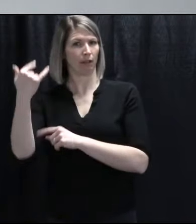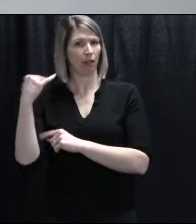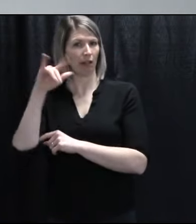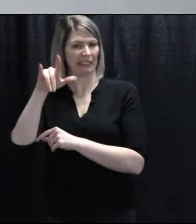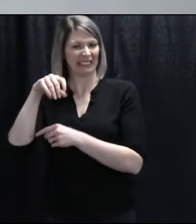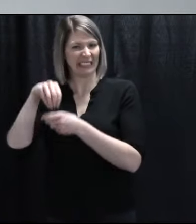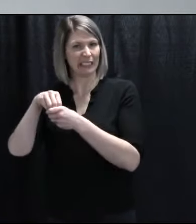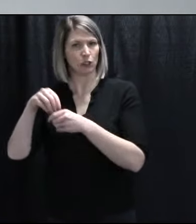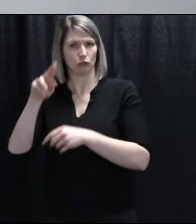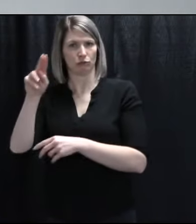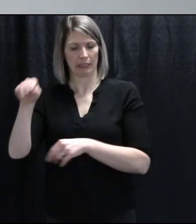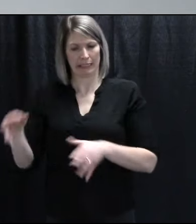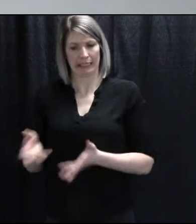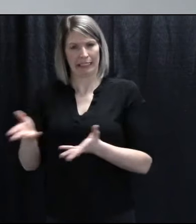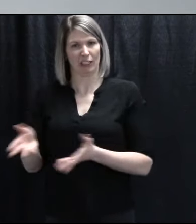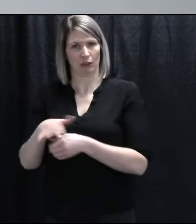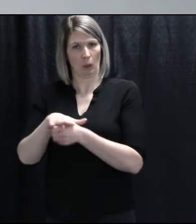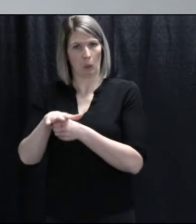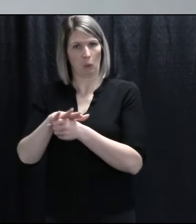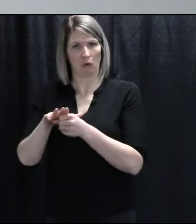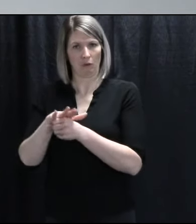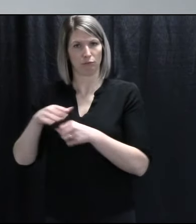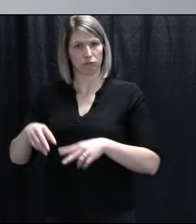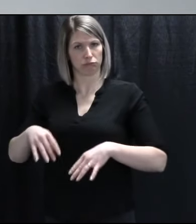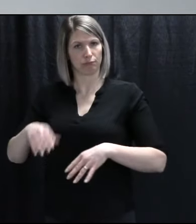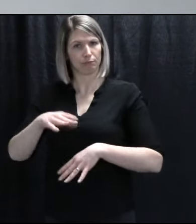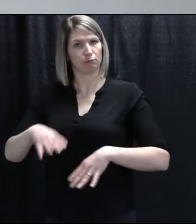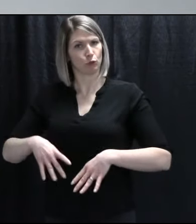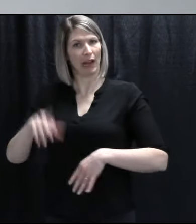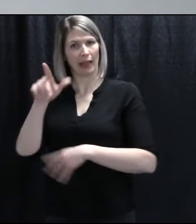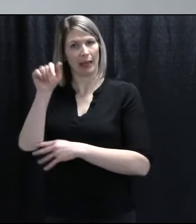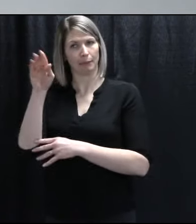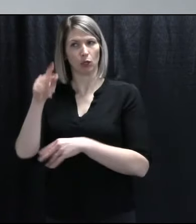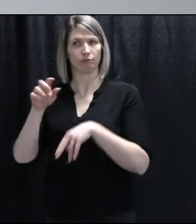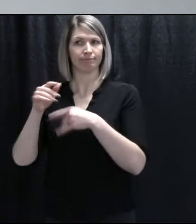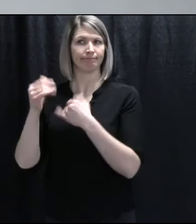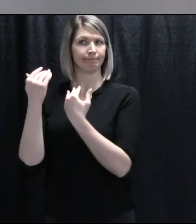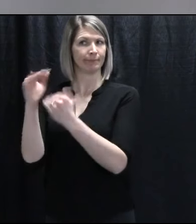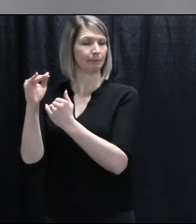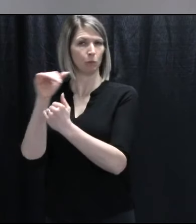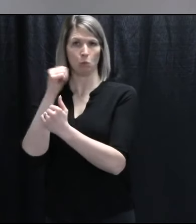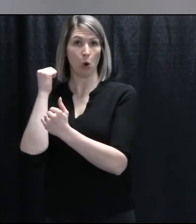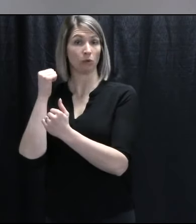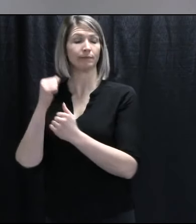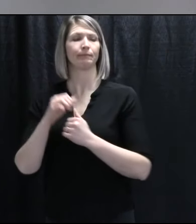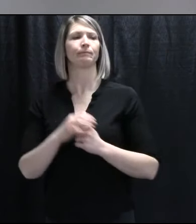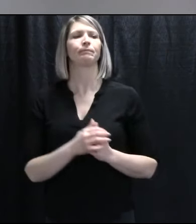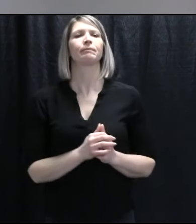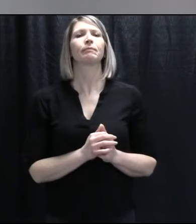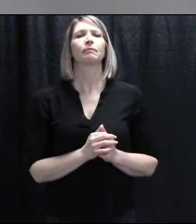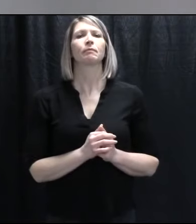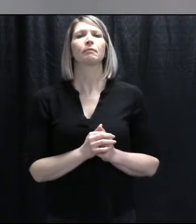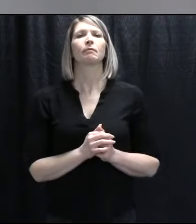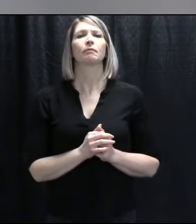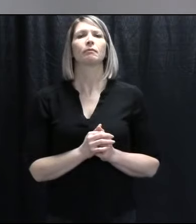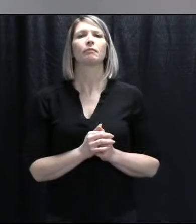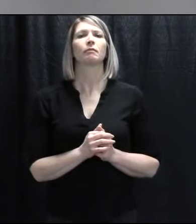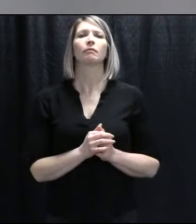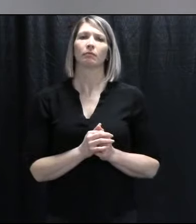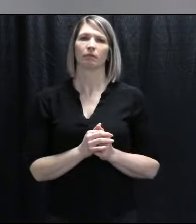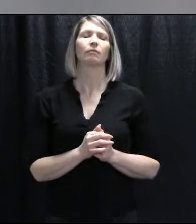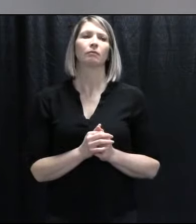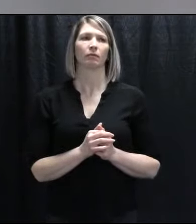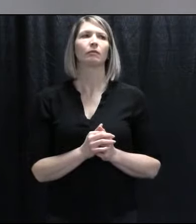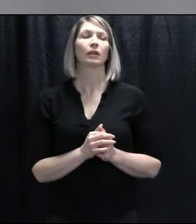days? We haven't contemplated restricting travel within the province. We've had very strict early